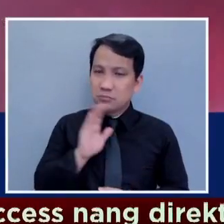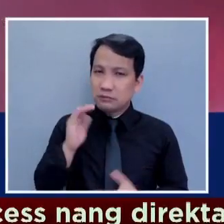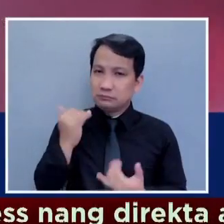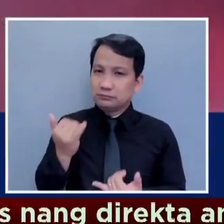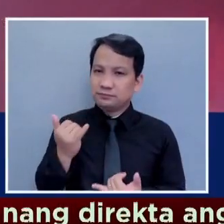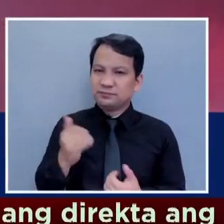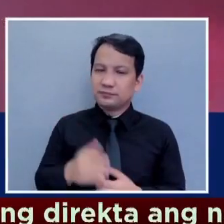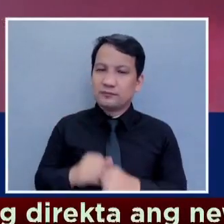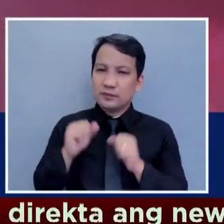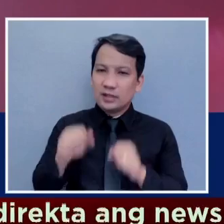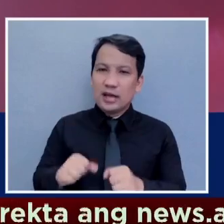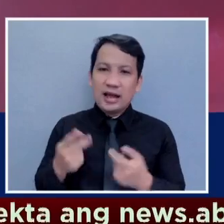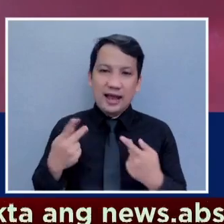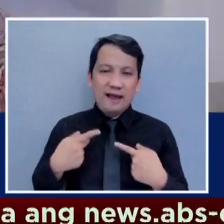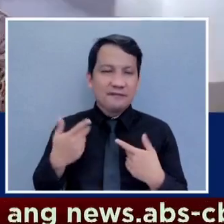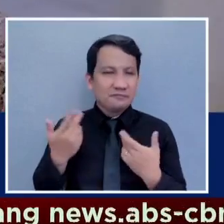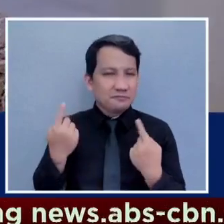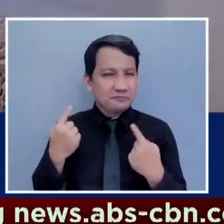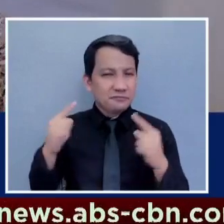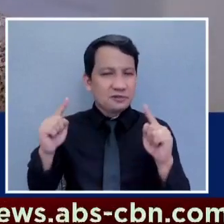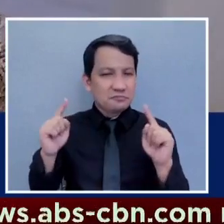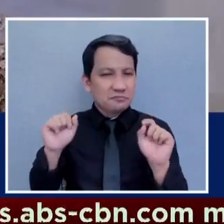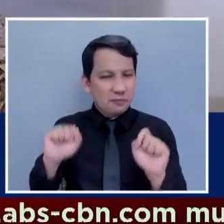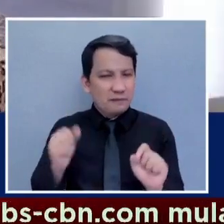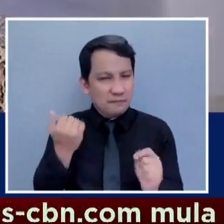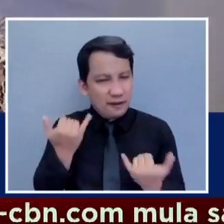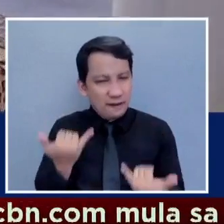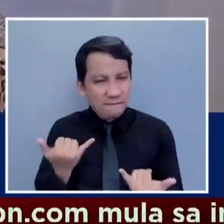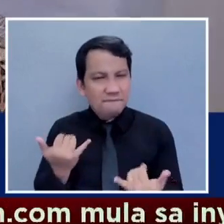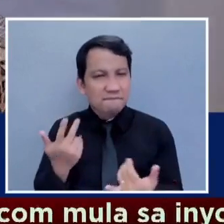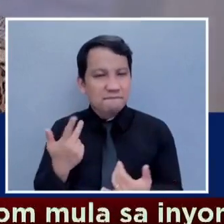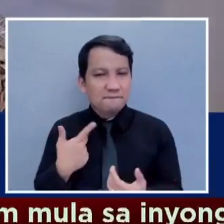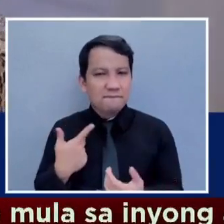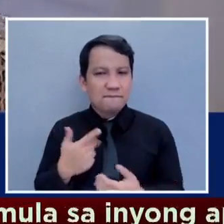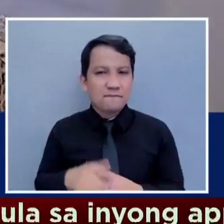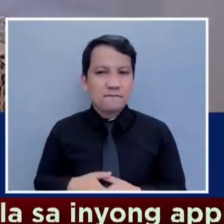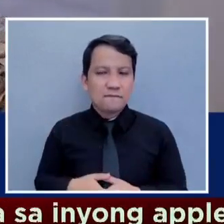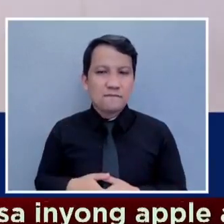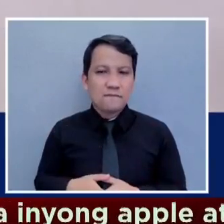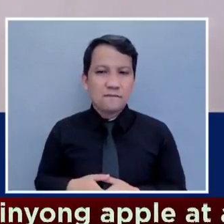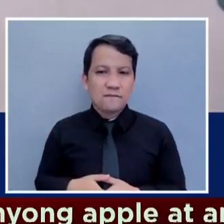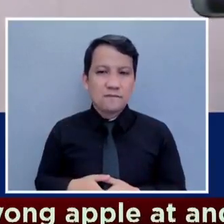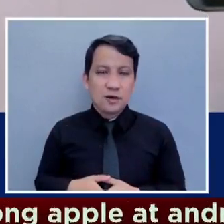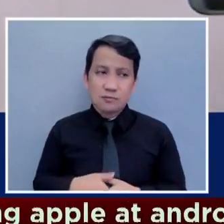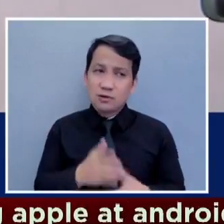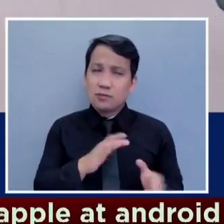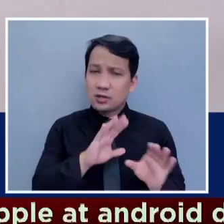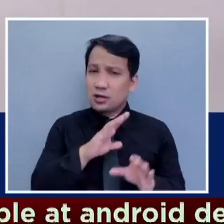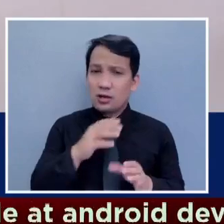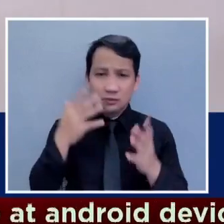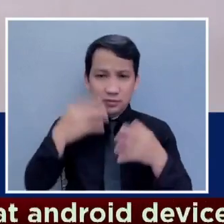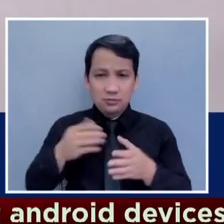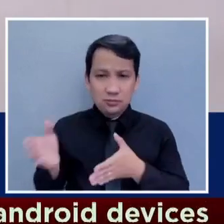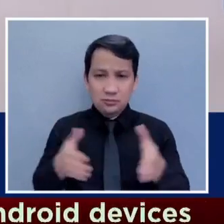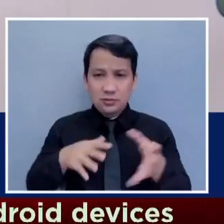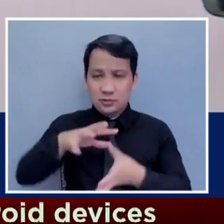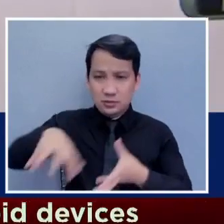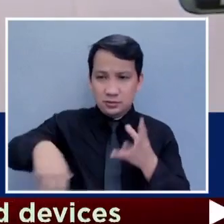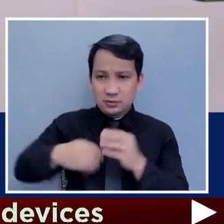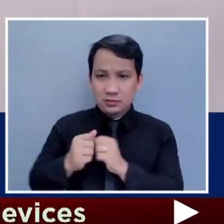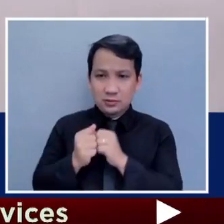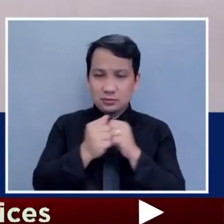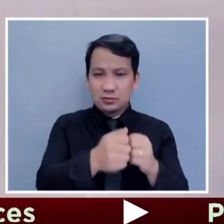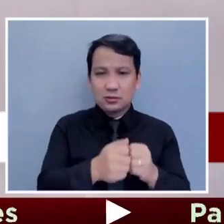about Nat? Yes, that is. Eventually, the goal would be to bring over all the artists. Are you ready for Hollywood? No.